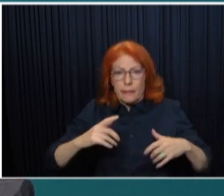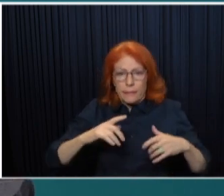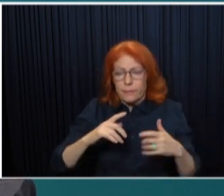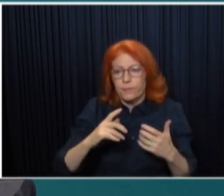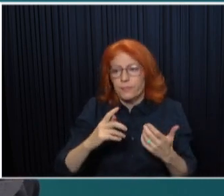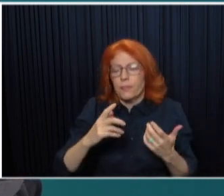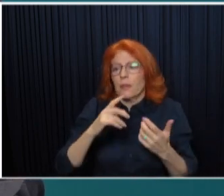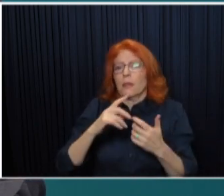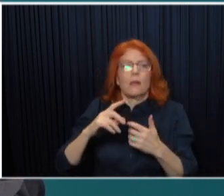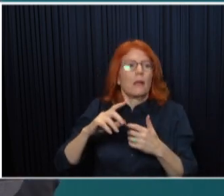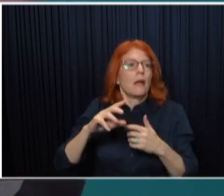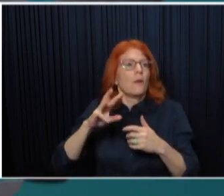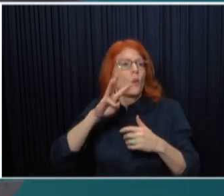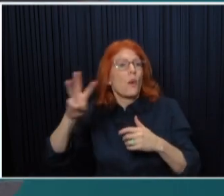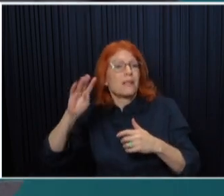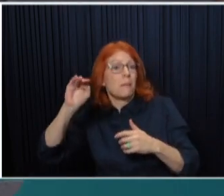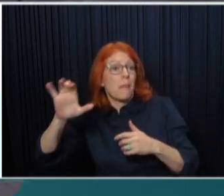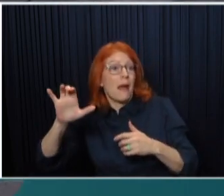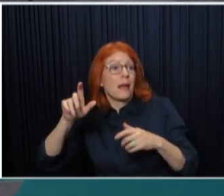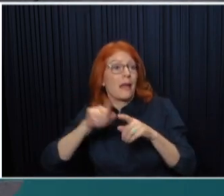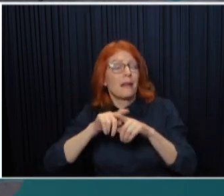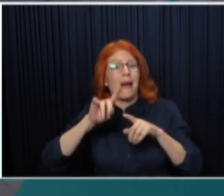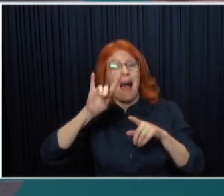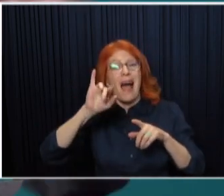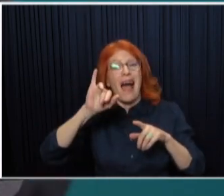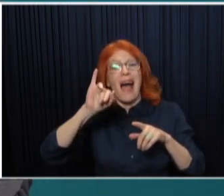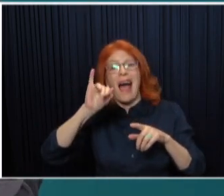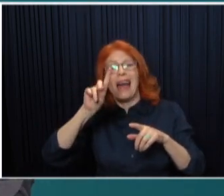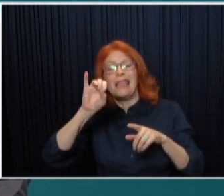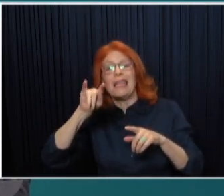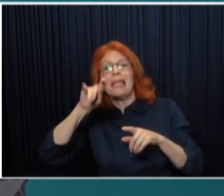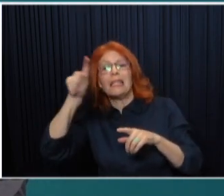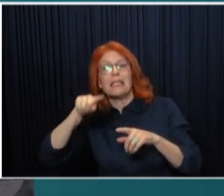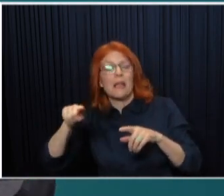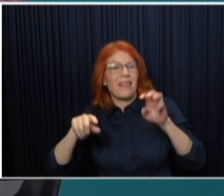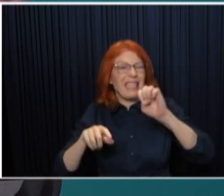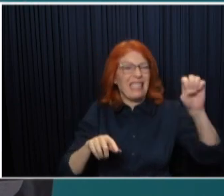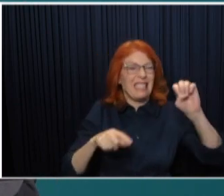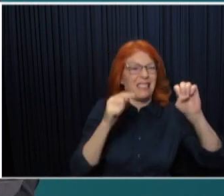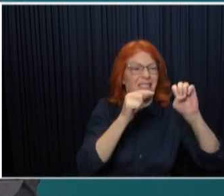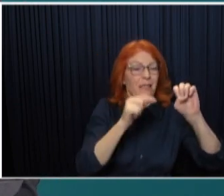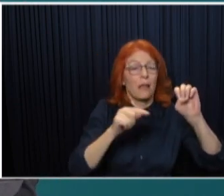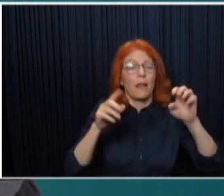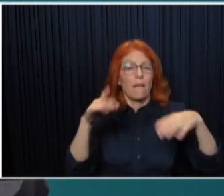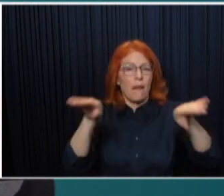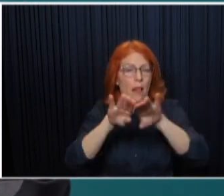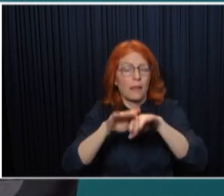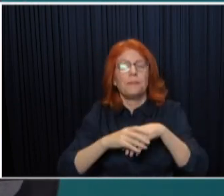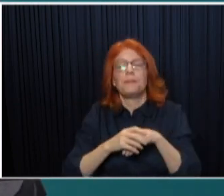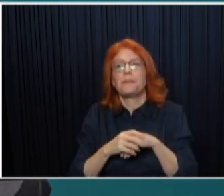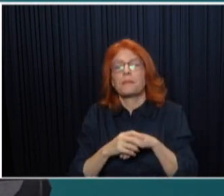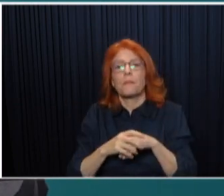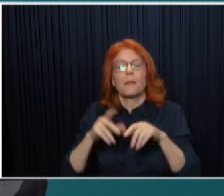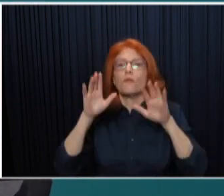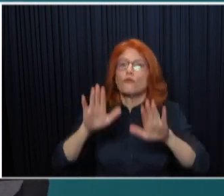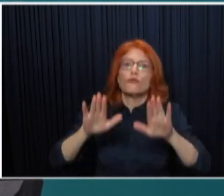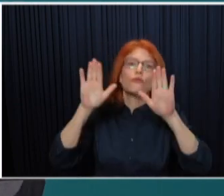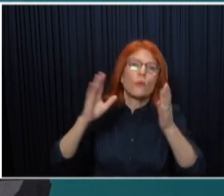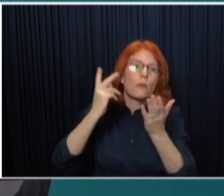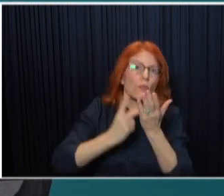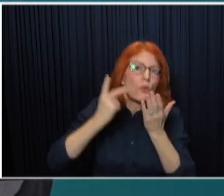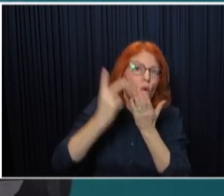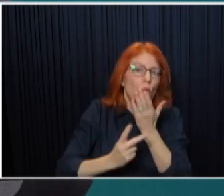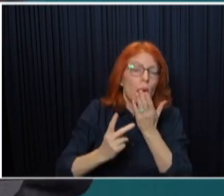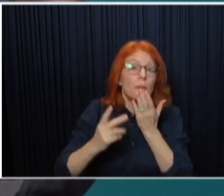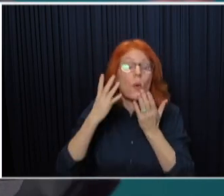have West Mech in the West Valley, and it's IVETS on the east side of the valley. These are great programs because a lot